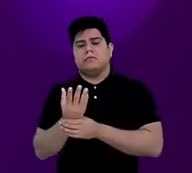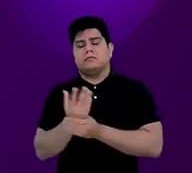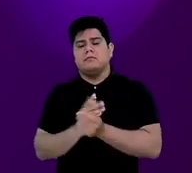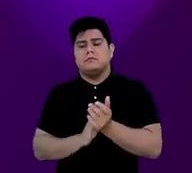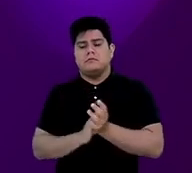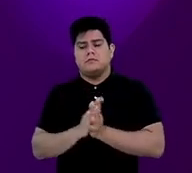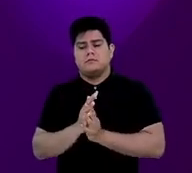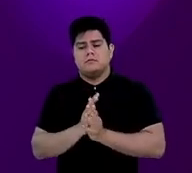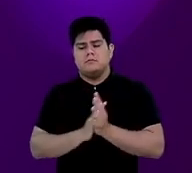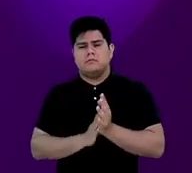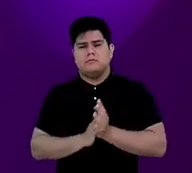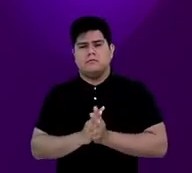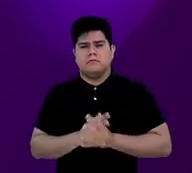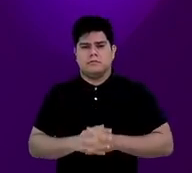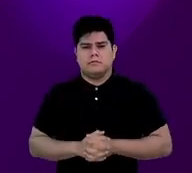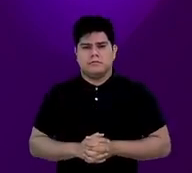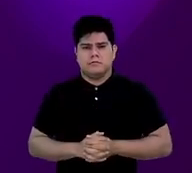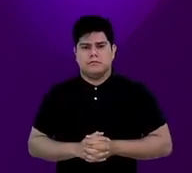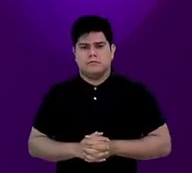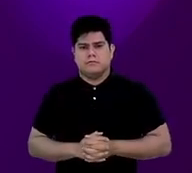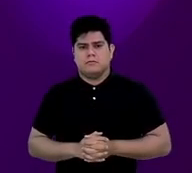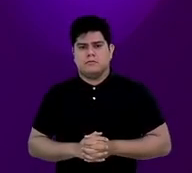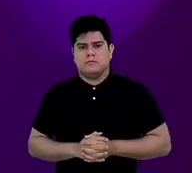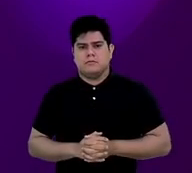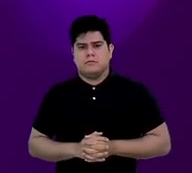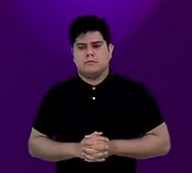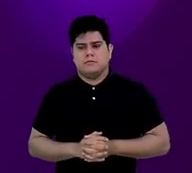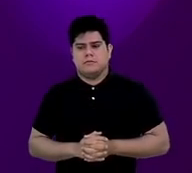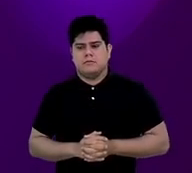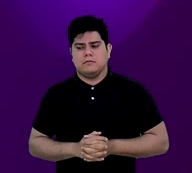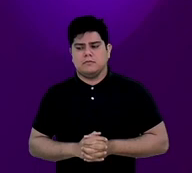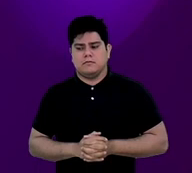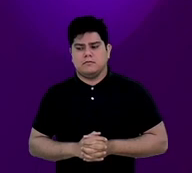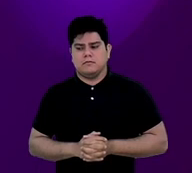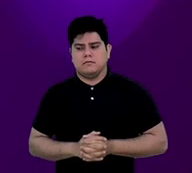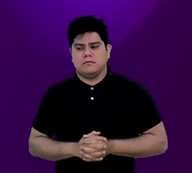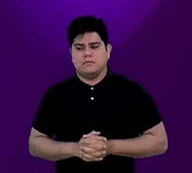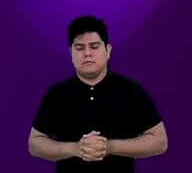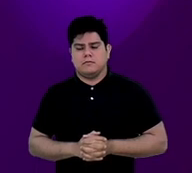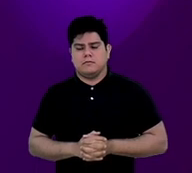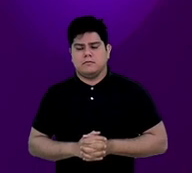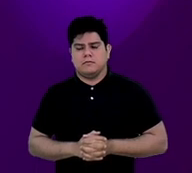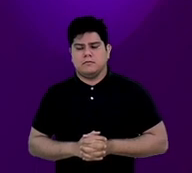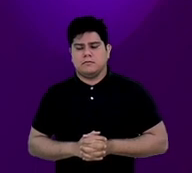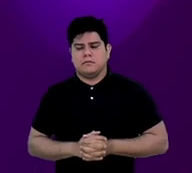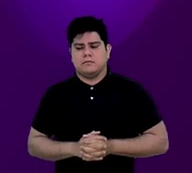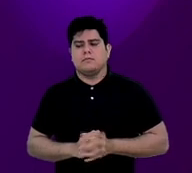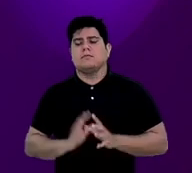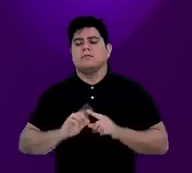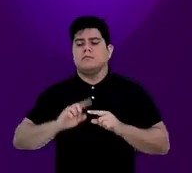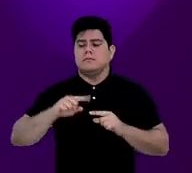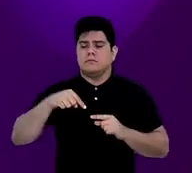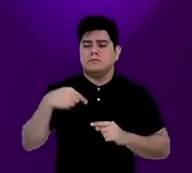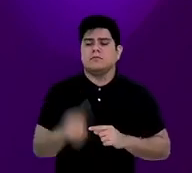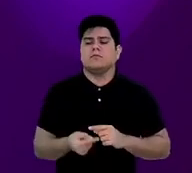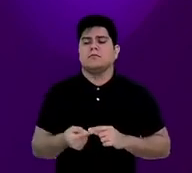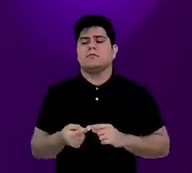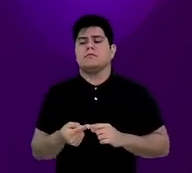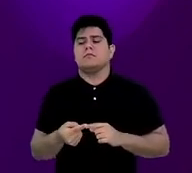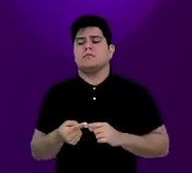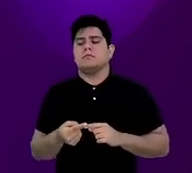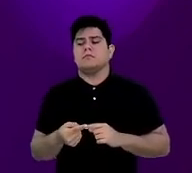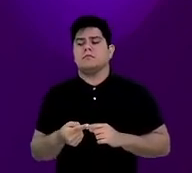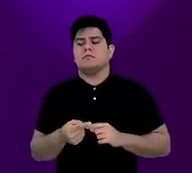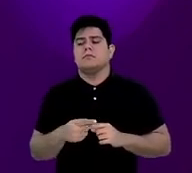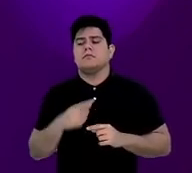various diseases and conditions. And then a little while later, Auguste Rollier set